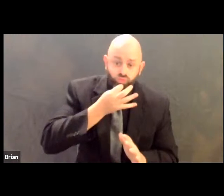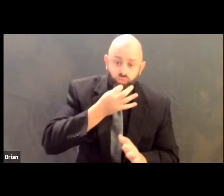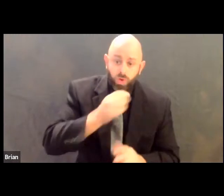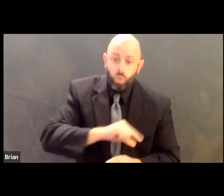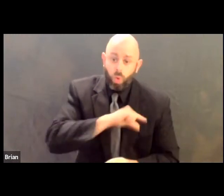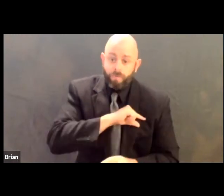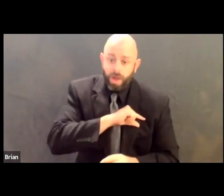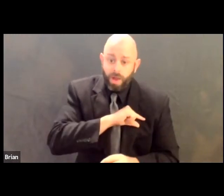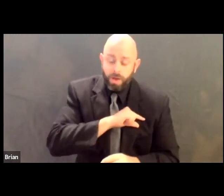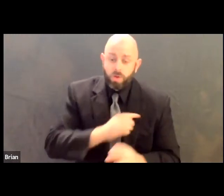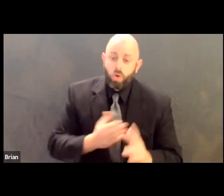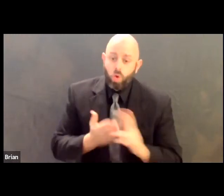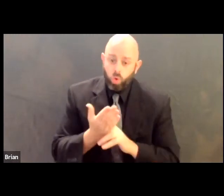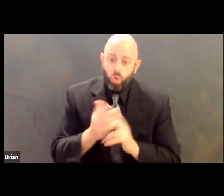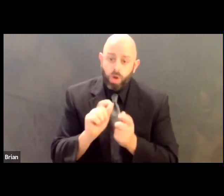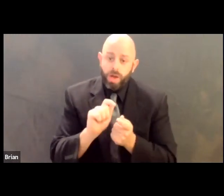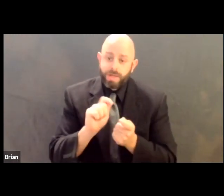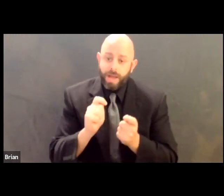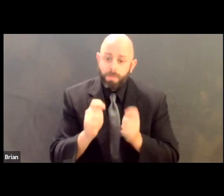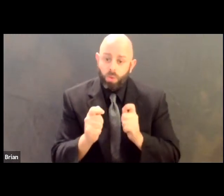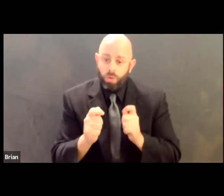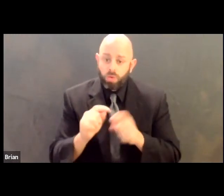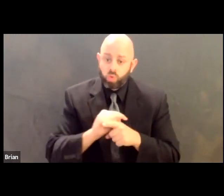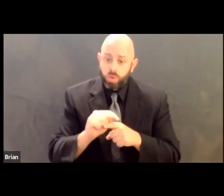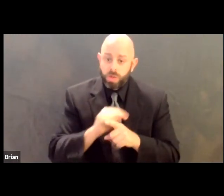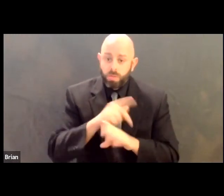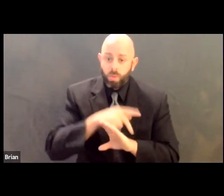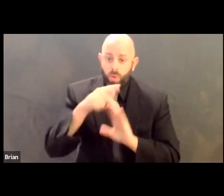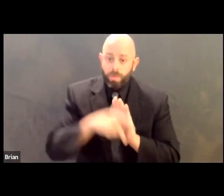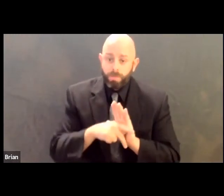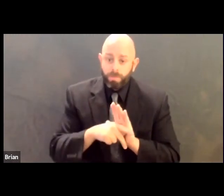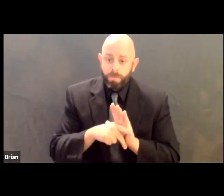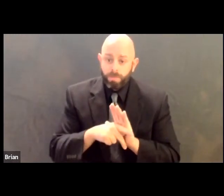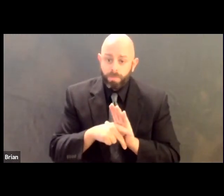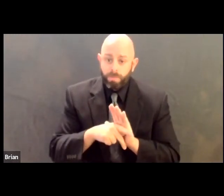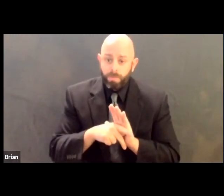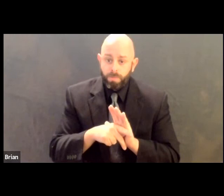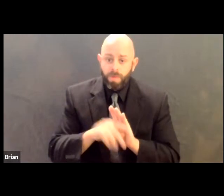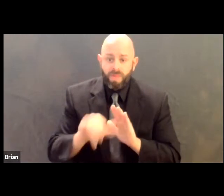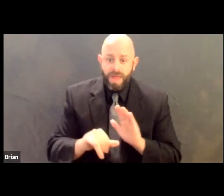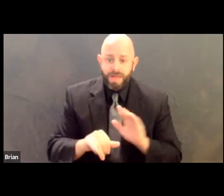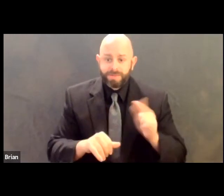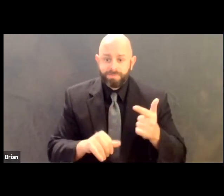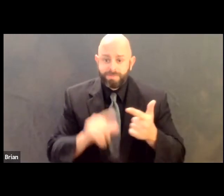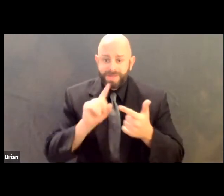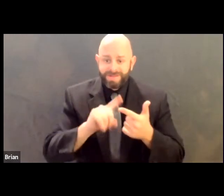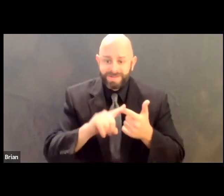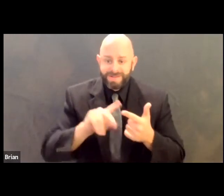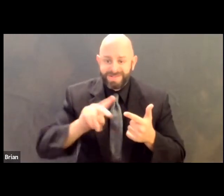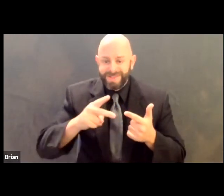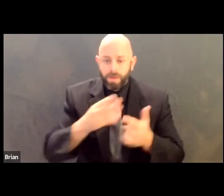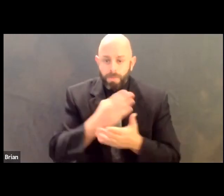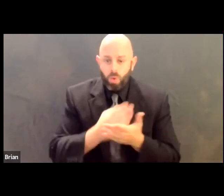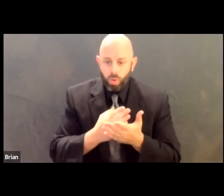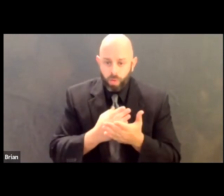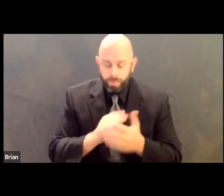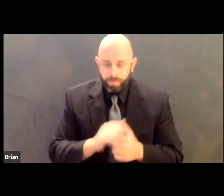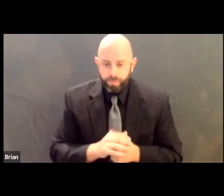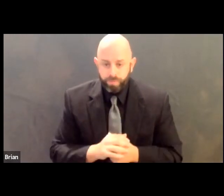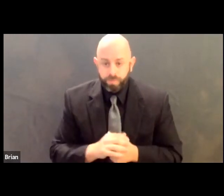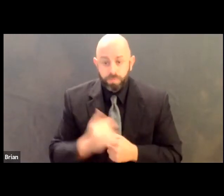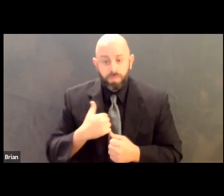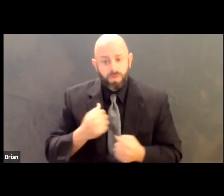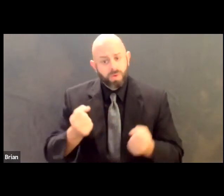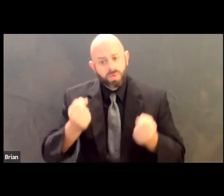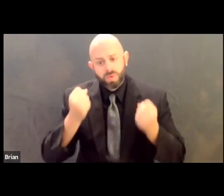an adaptable training program. That's the second part of it. I've had so many employers come to